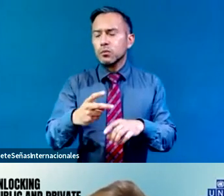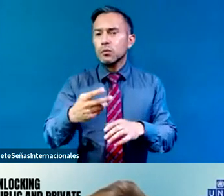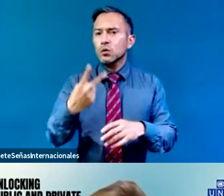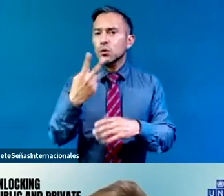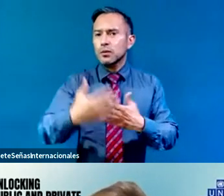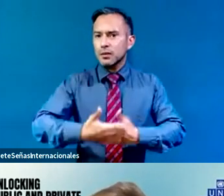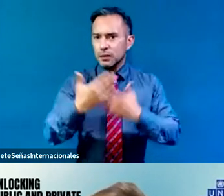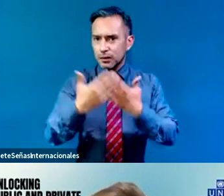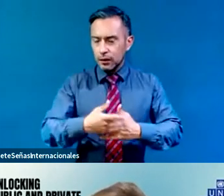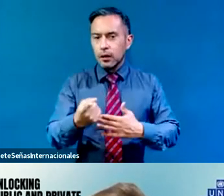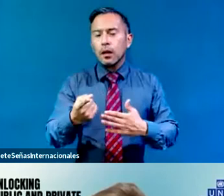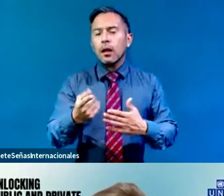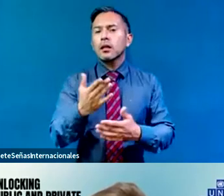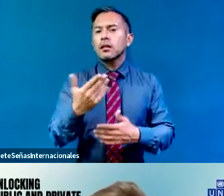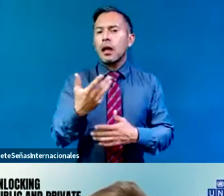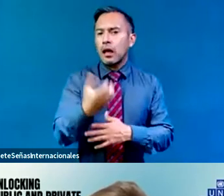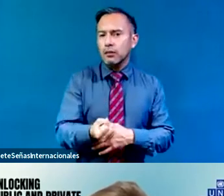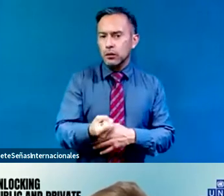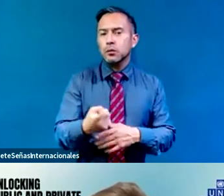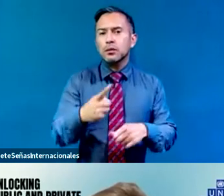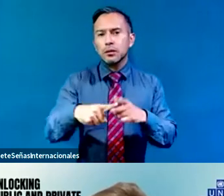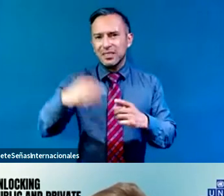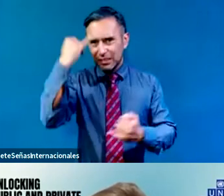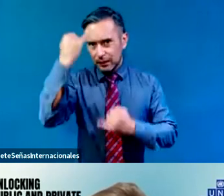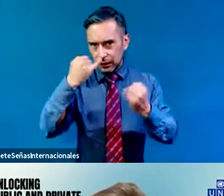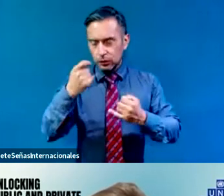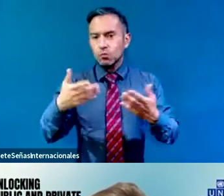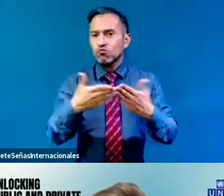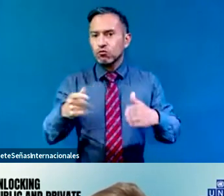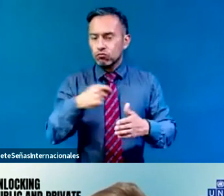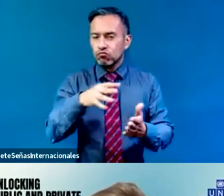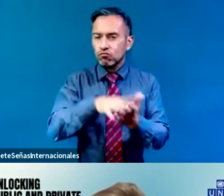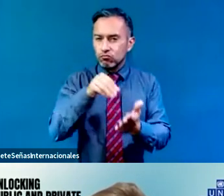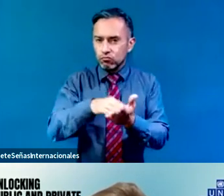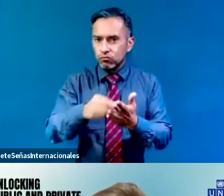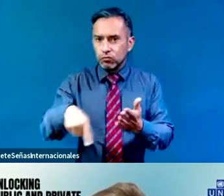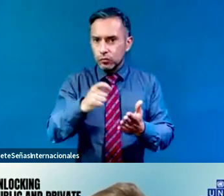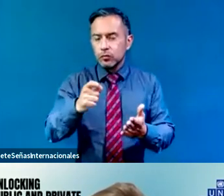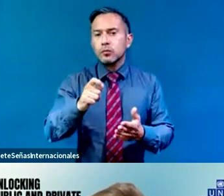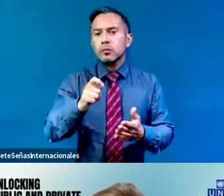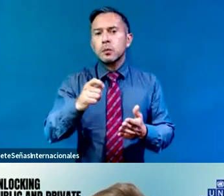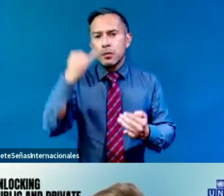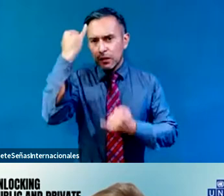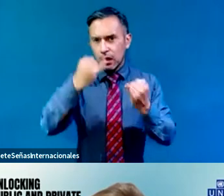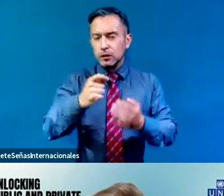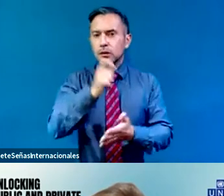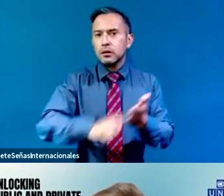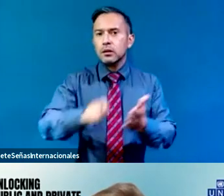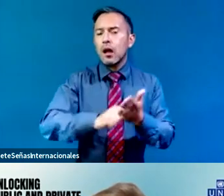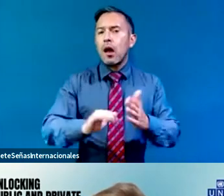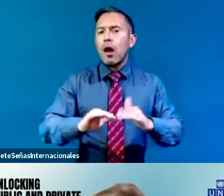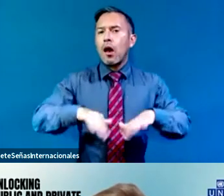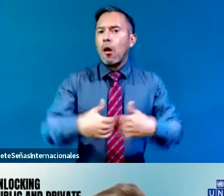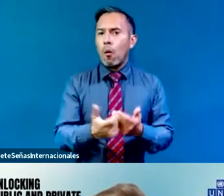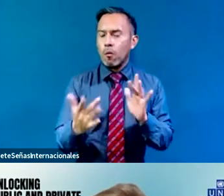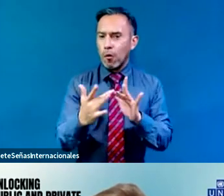lessons learned that PayPal has had to help illuminate these ideas, as well as link to some specific recommended actions from the Economic